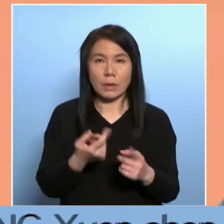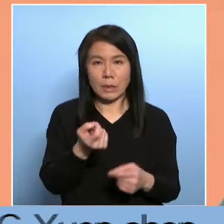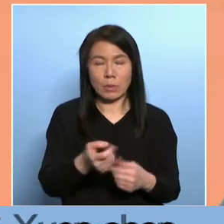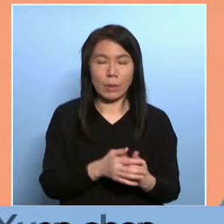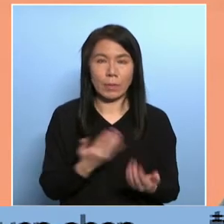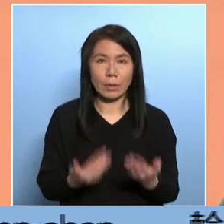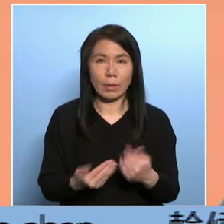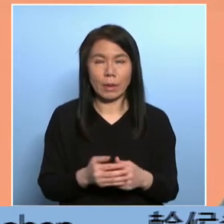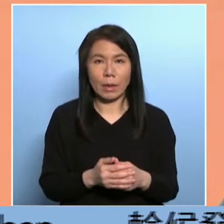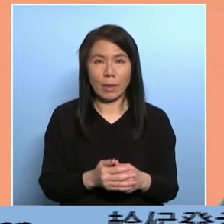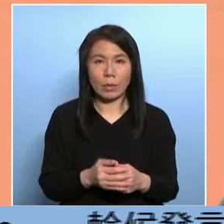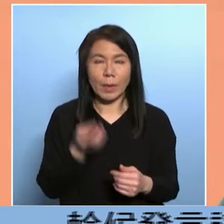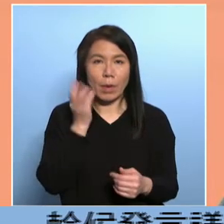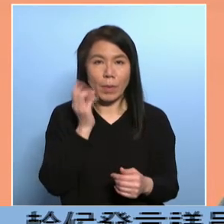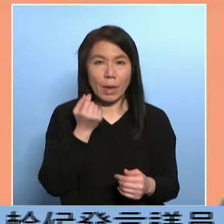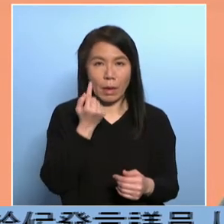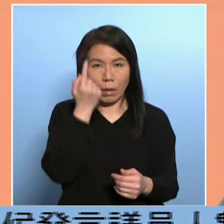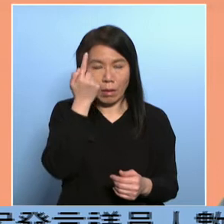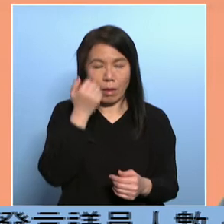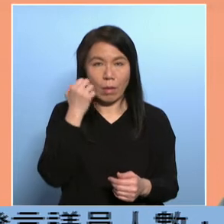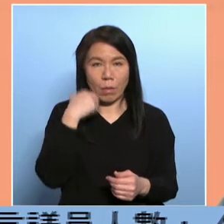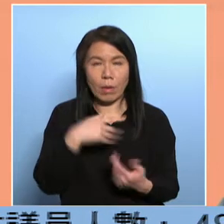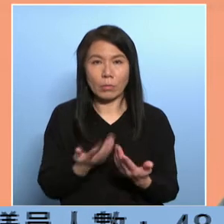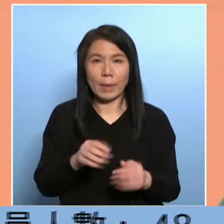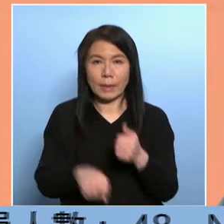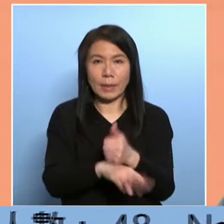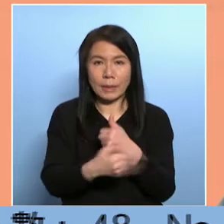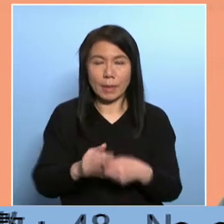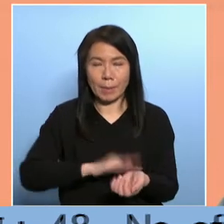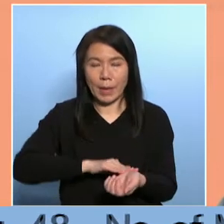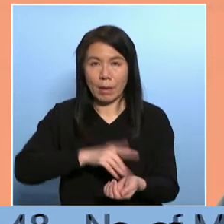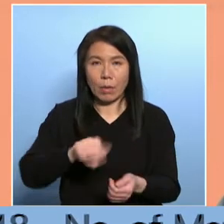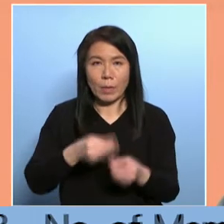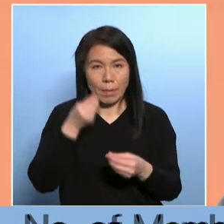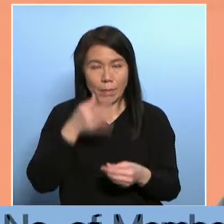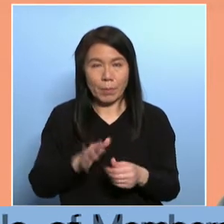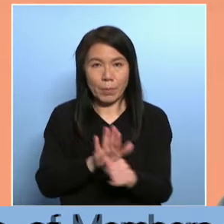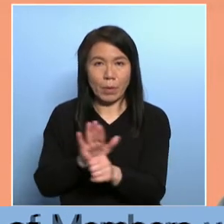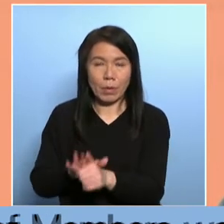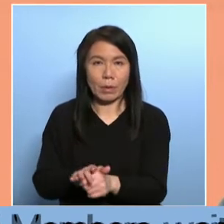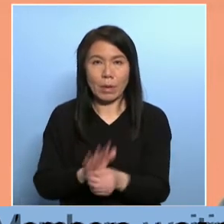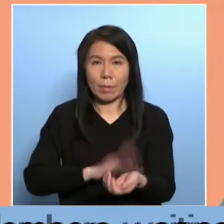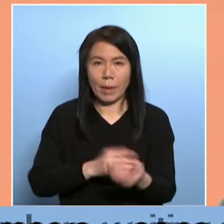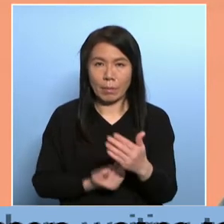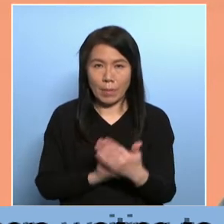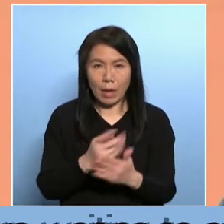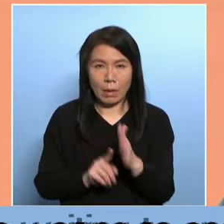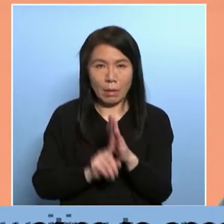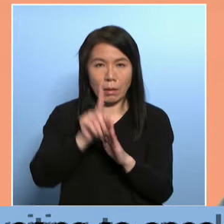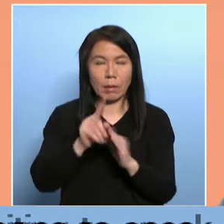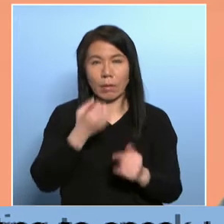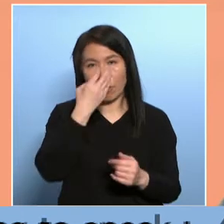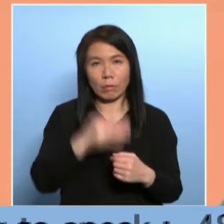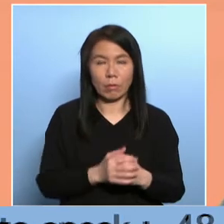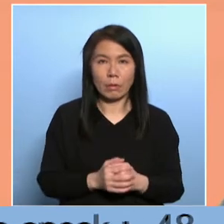transmission and the population of the disease and population density, we also have to consider the aging population